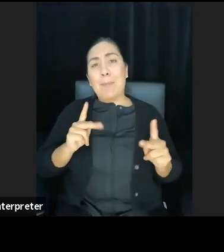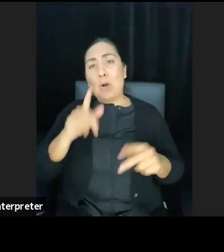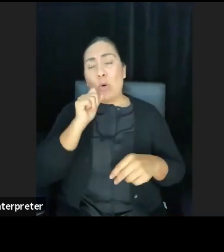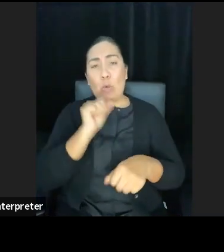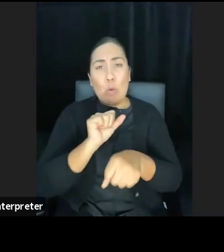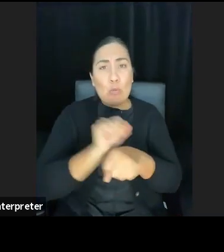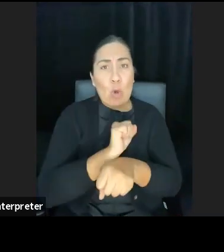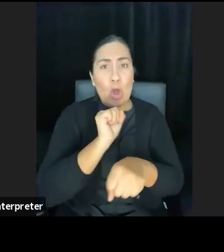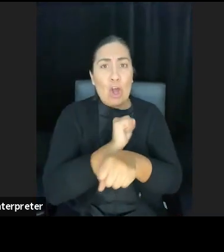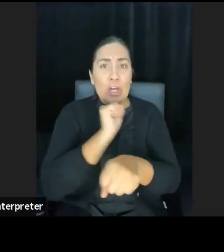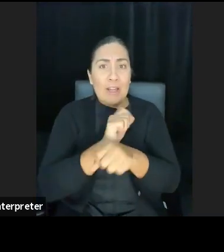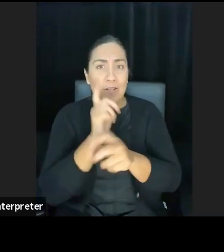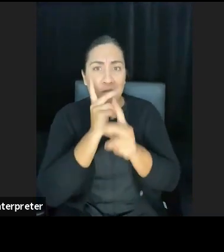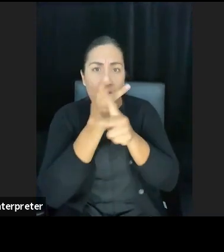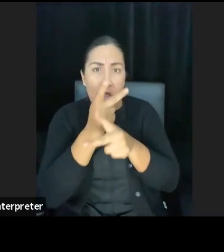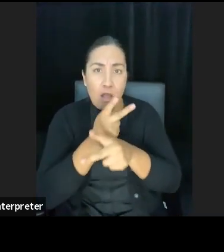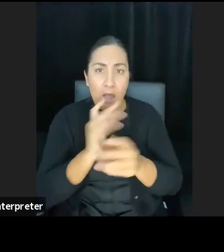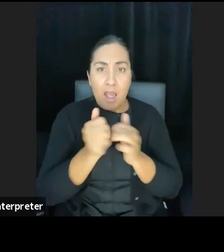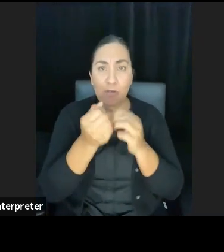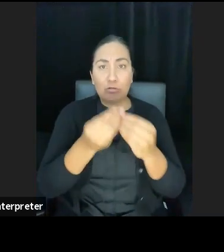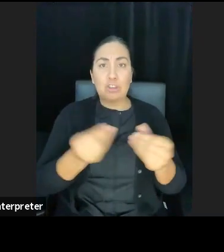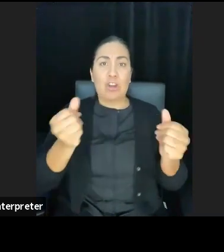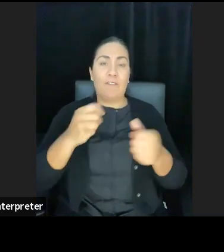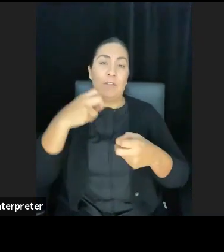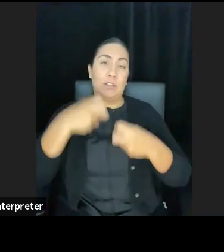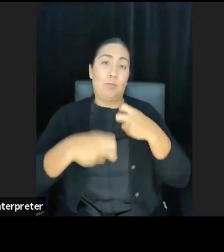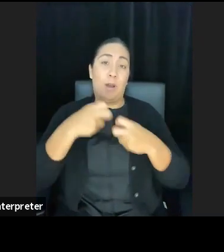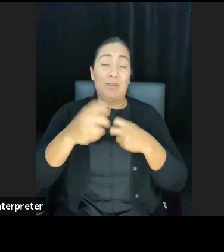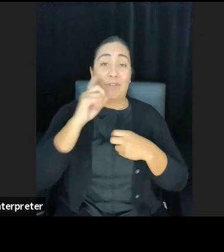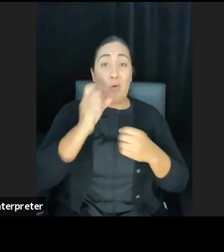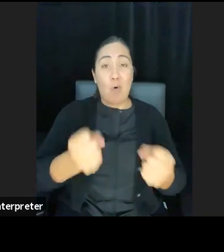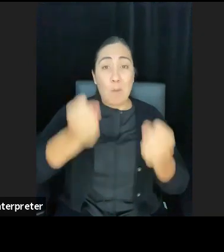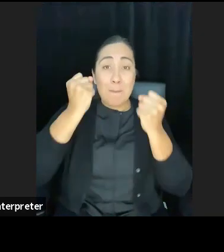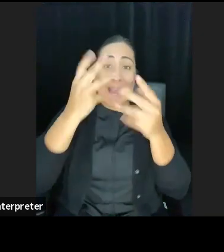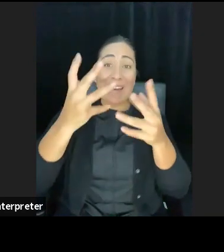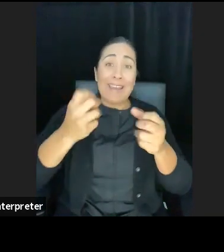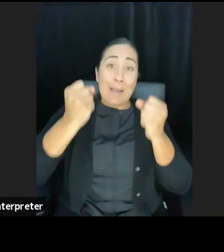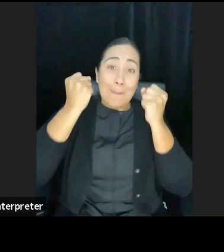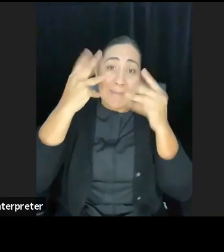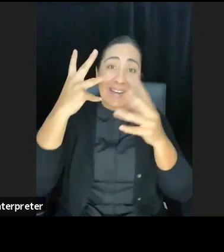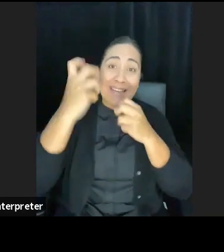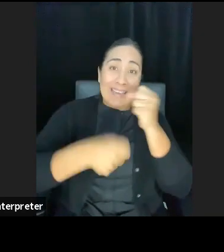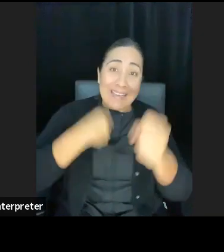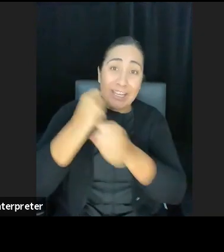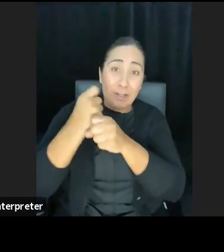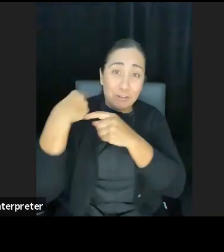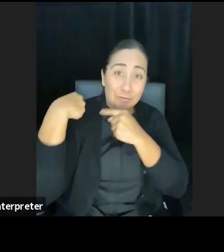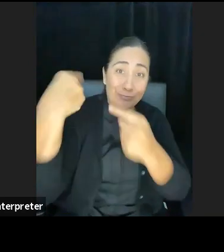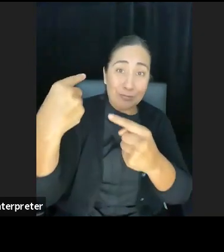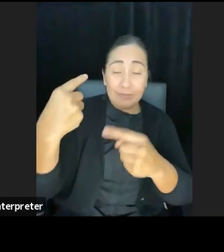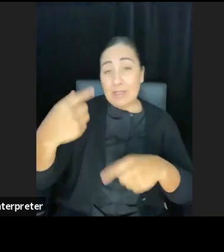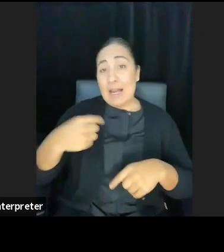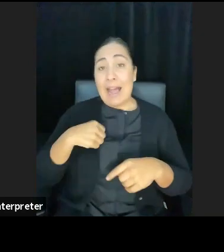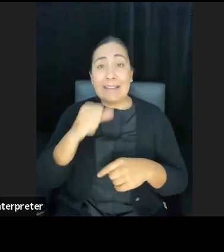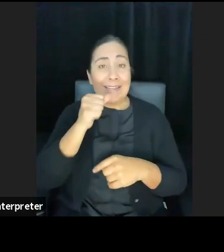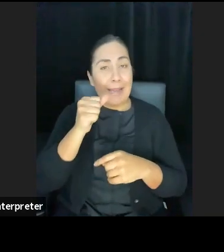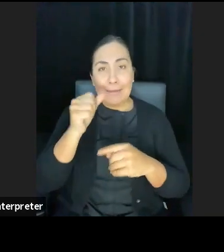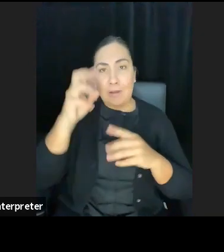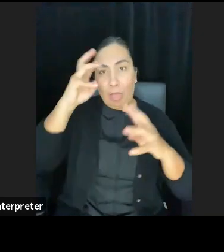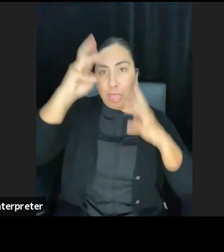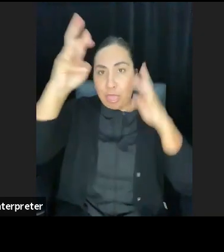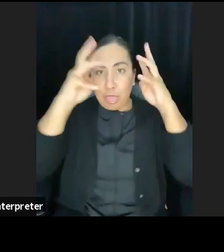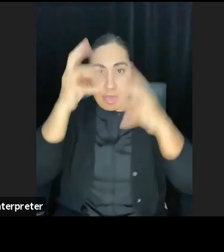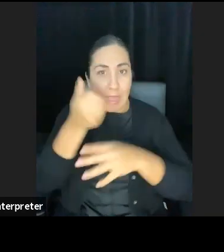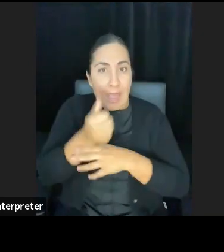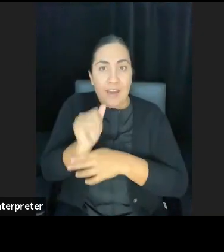these problems for all of us for many, many years. I didn't make any of this up. I am standing